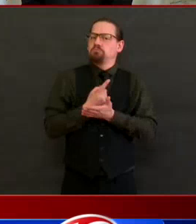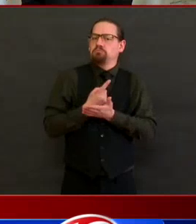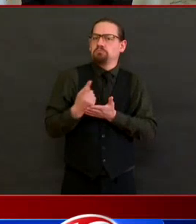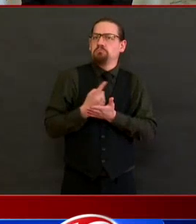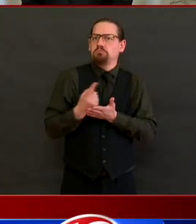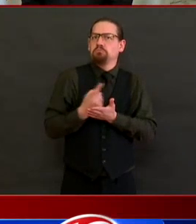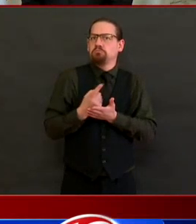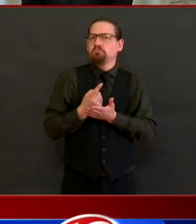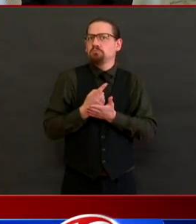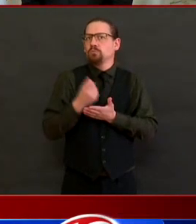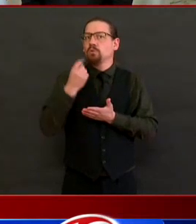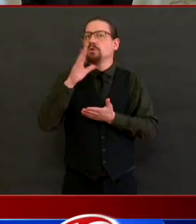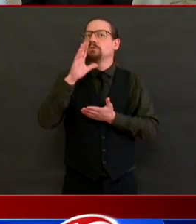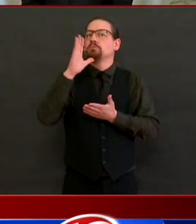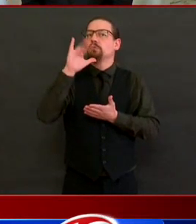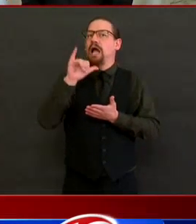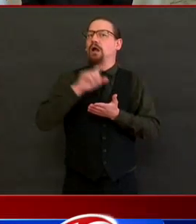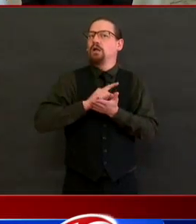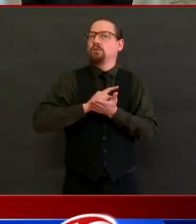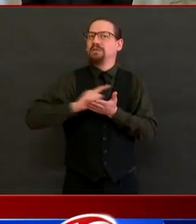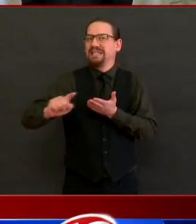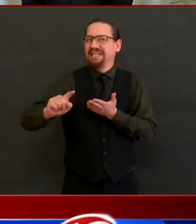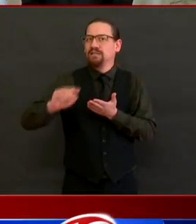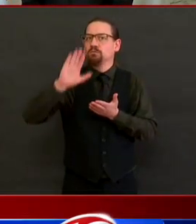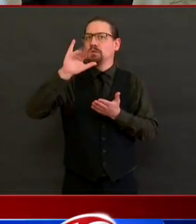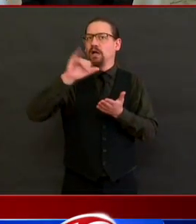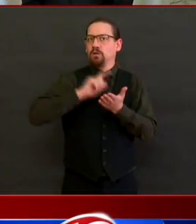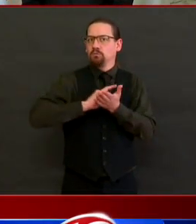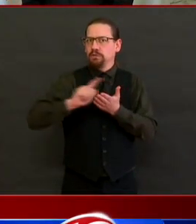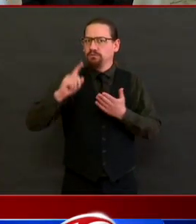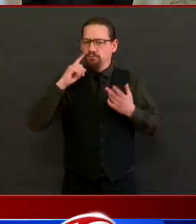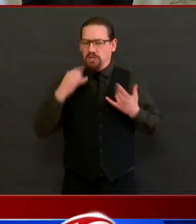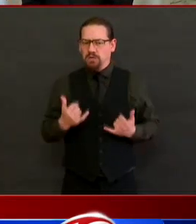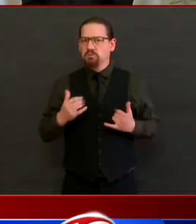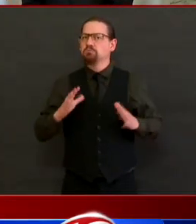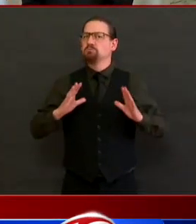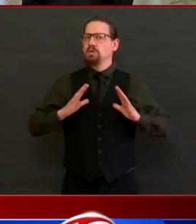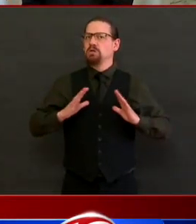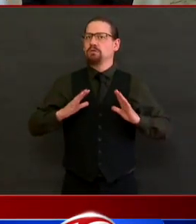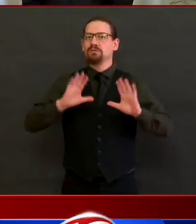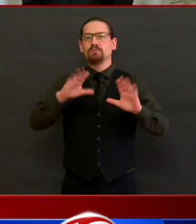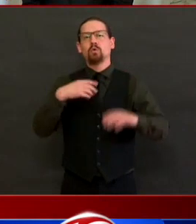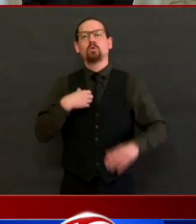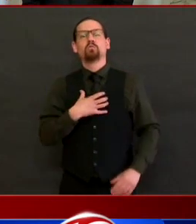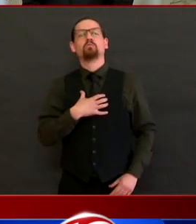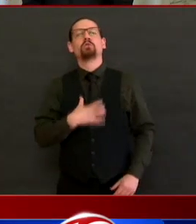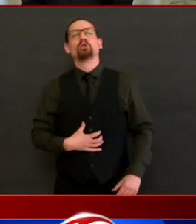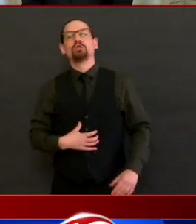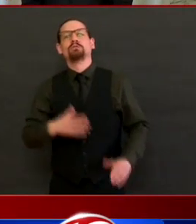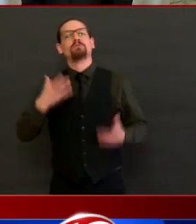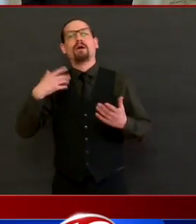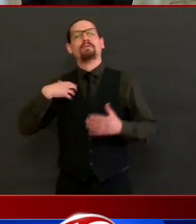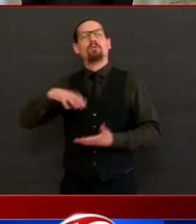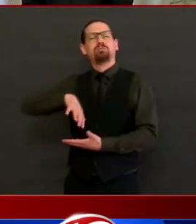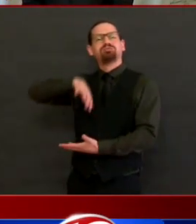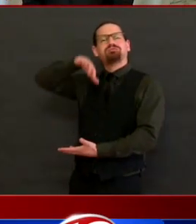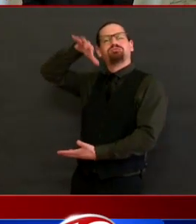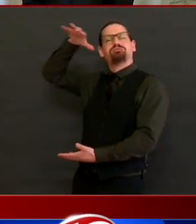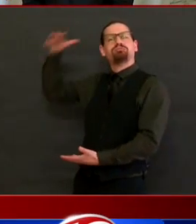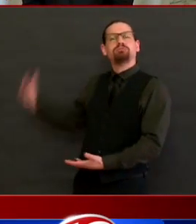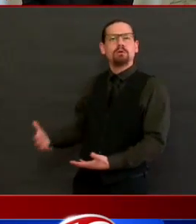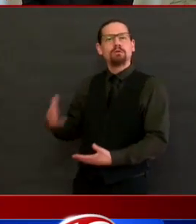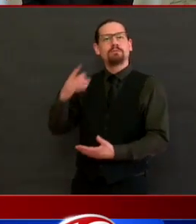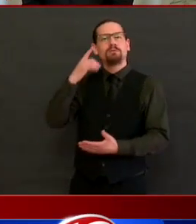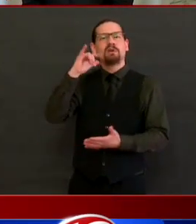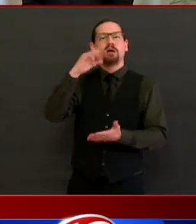not in a position, which is where I'd like to be, where they would have several weeks of PPE on hand and where they would